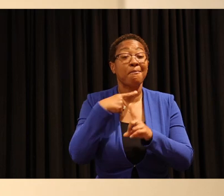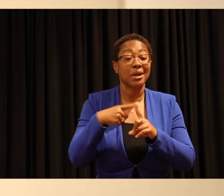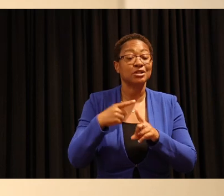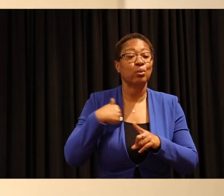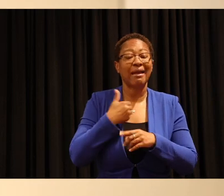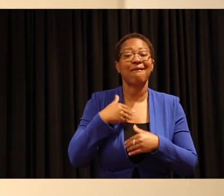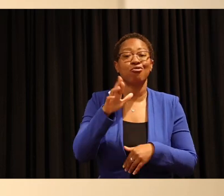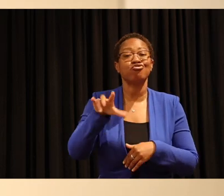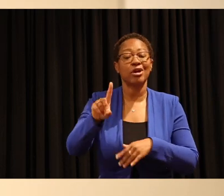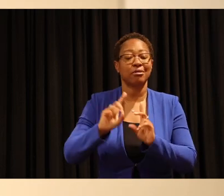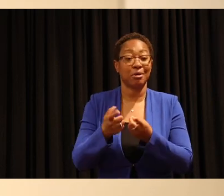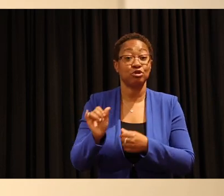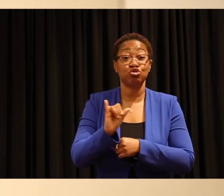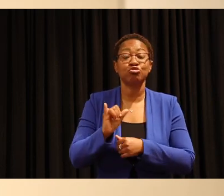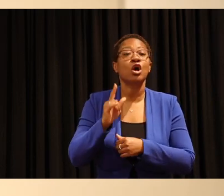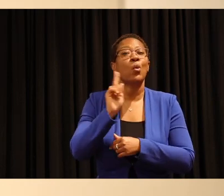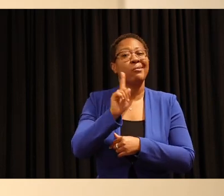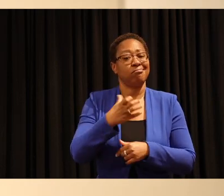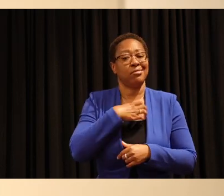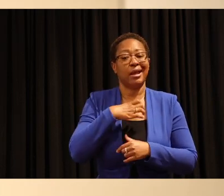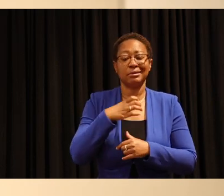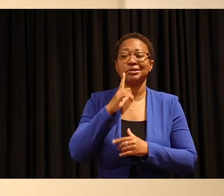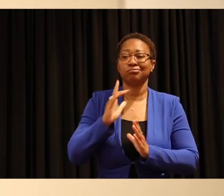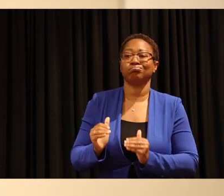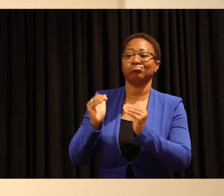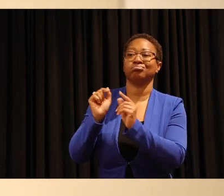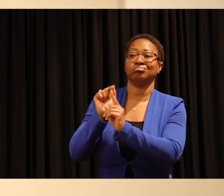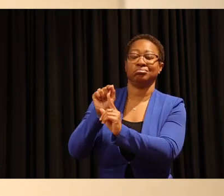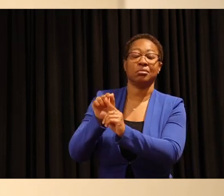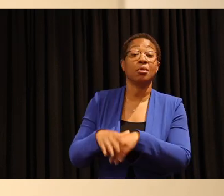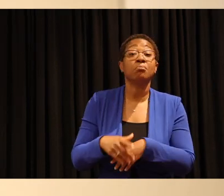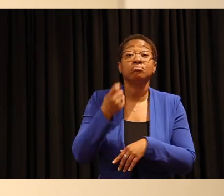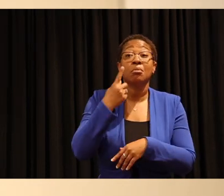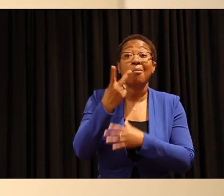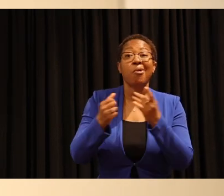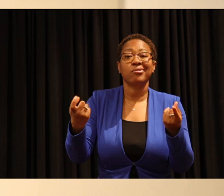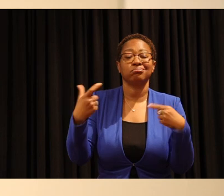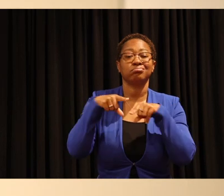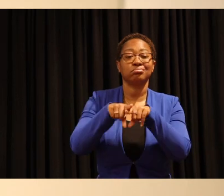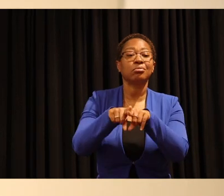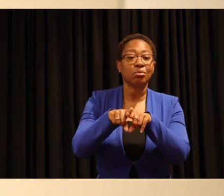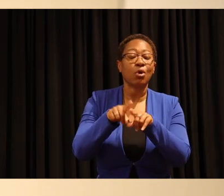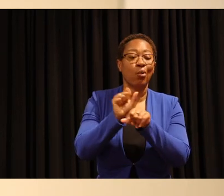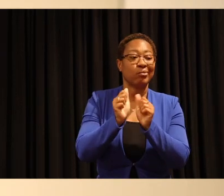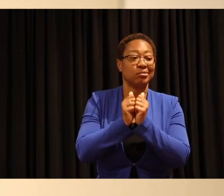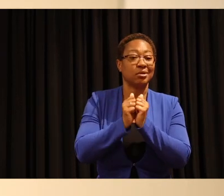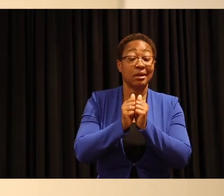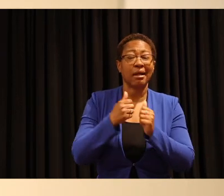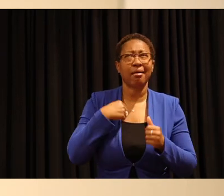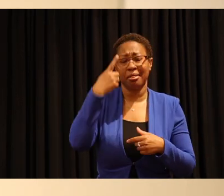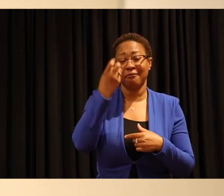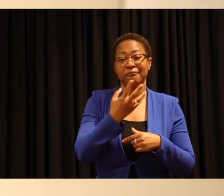RED department, so the escalation department. And both of those in tandem work well. And I can think of a